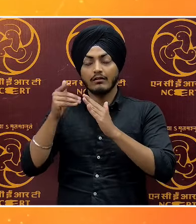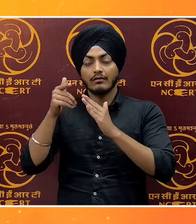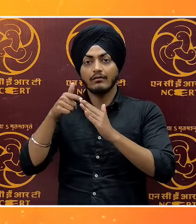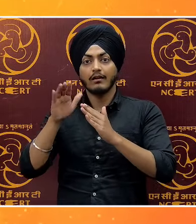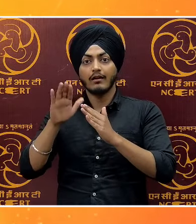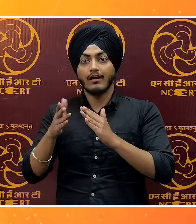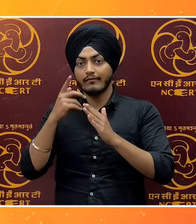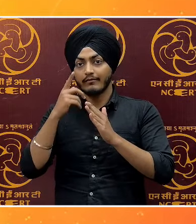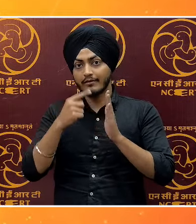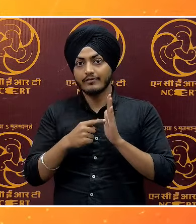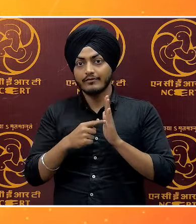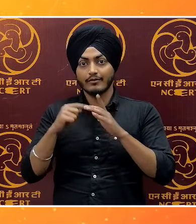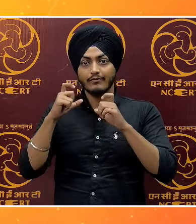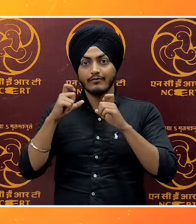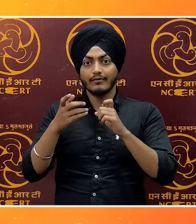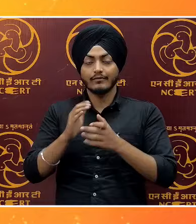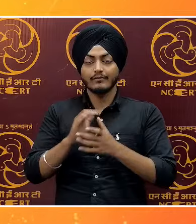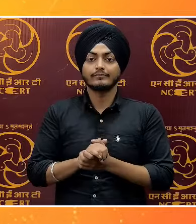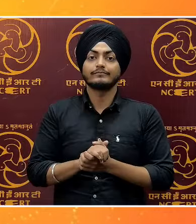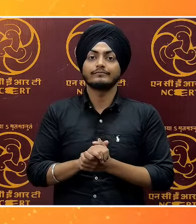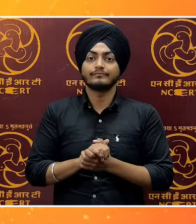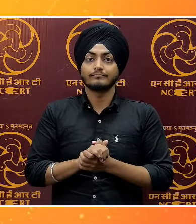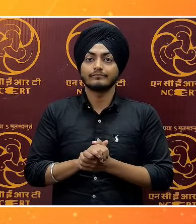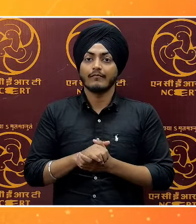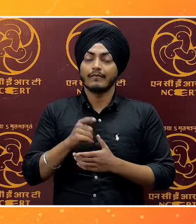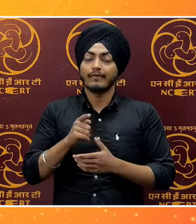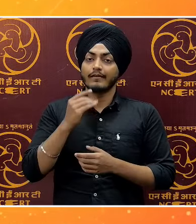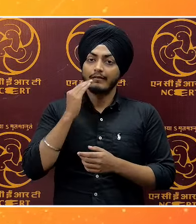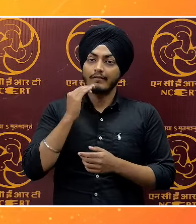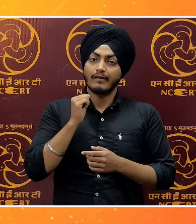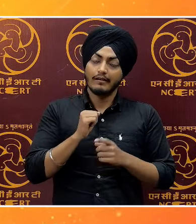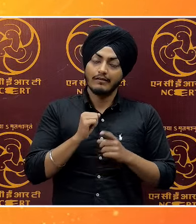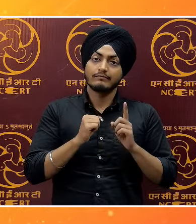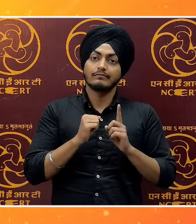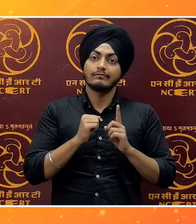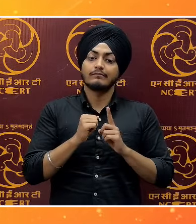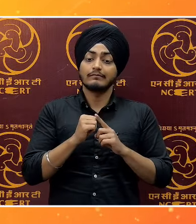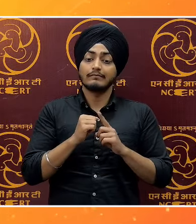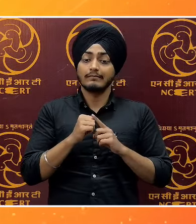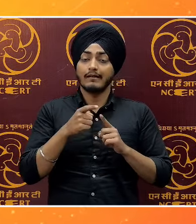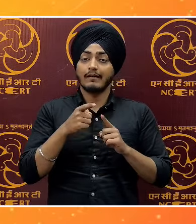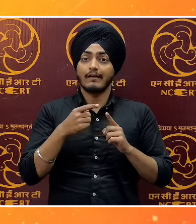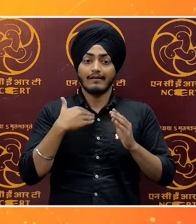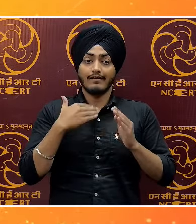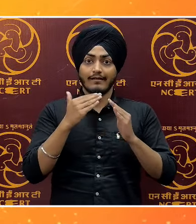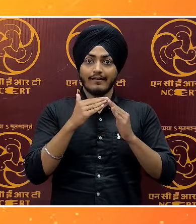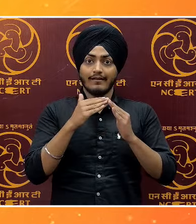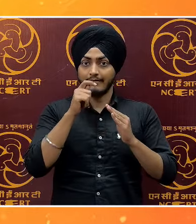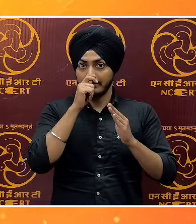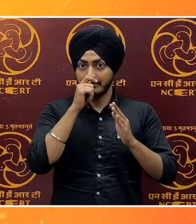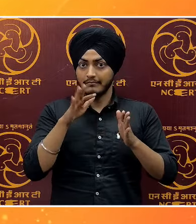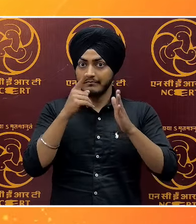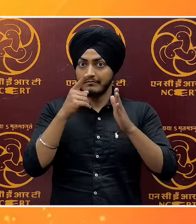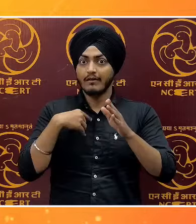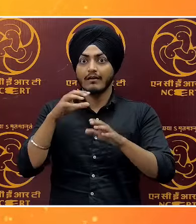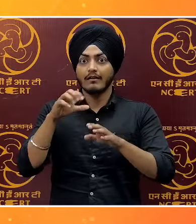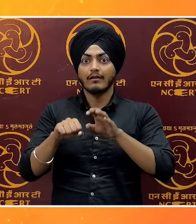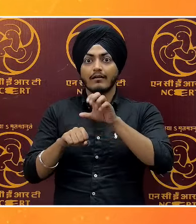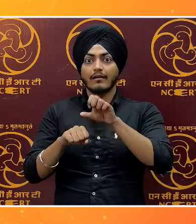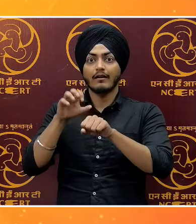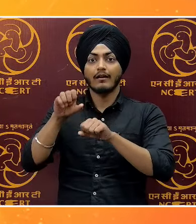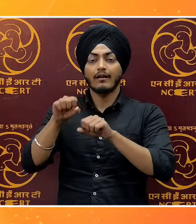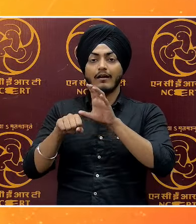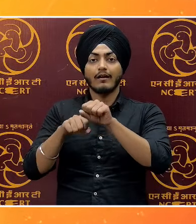on the tree. Wow. And that is why ladder is placed near the tree. Oh my God, this is